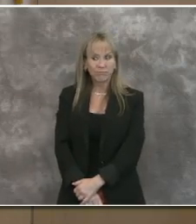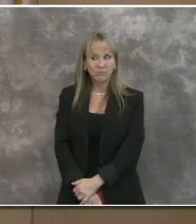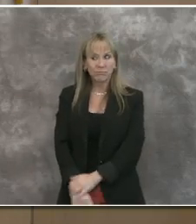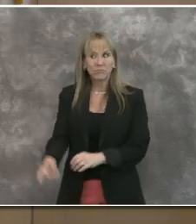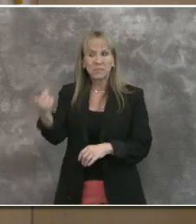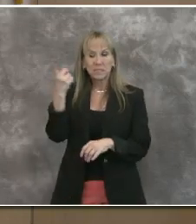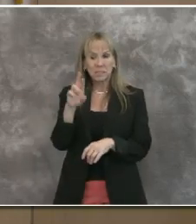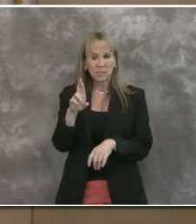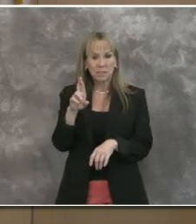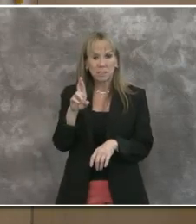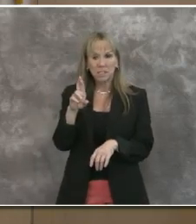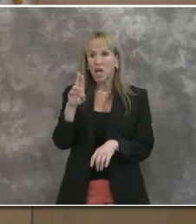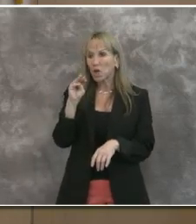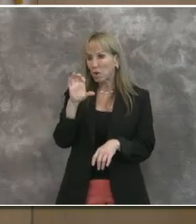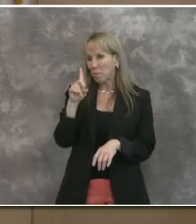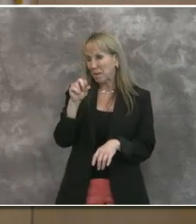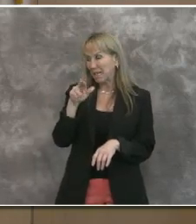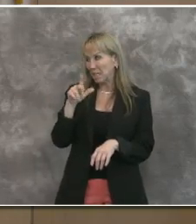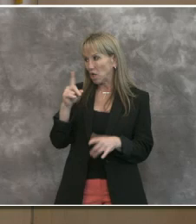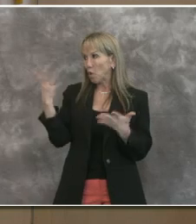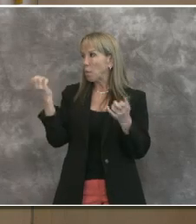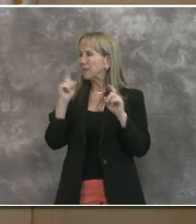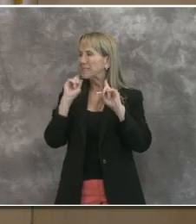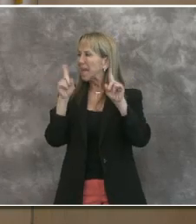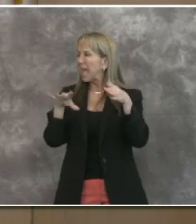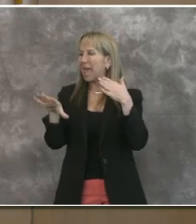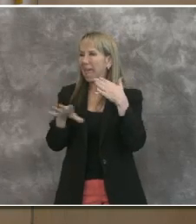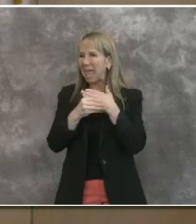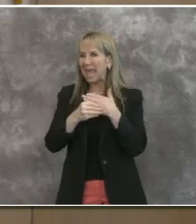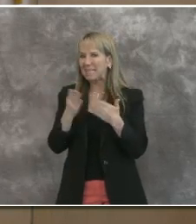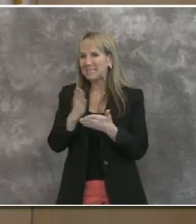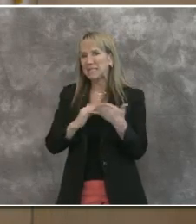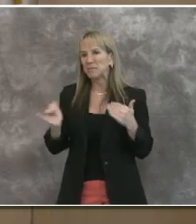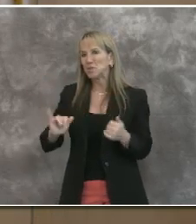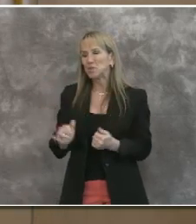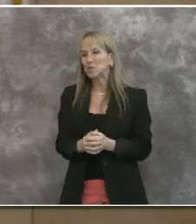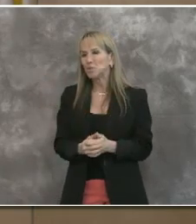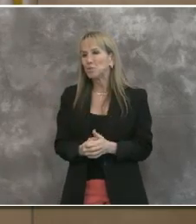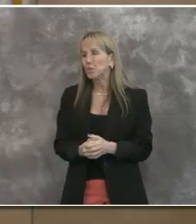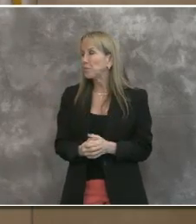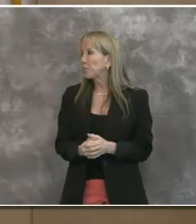Dr. McDonald is here, and he can also add some additional content.